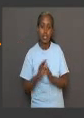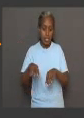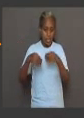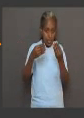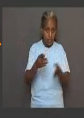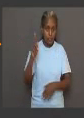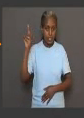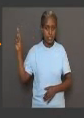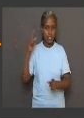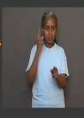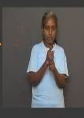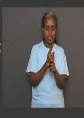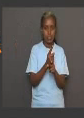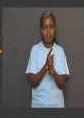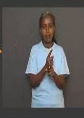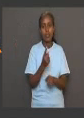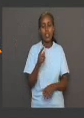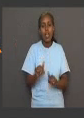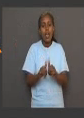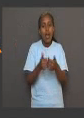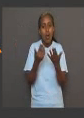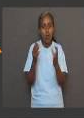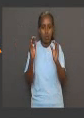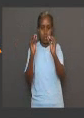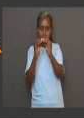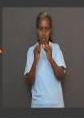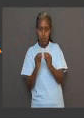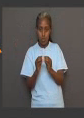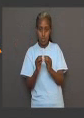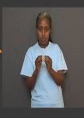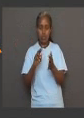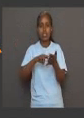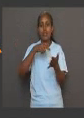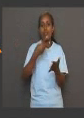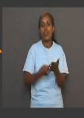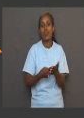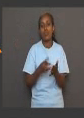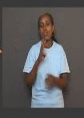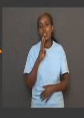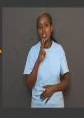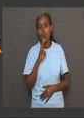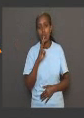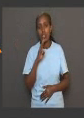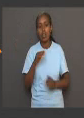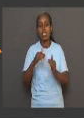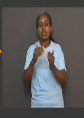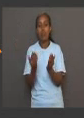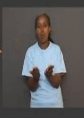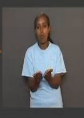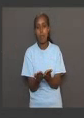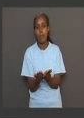Given these facts, how can we calculate the volume of the water in the bowl?